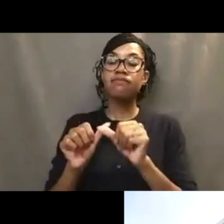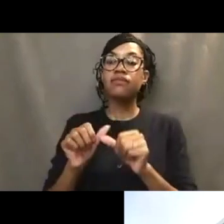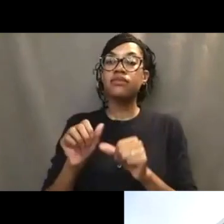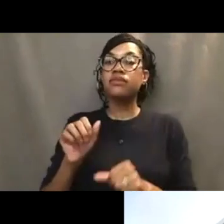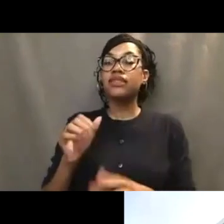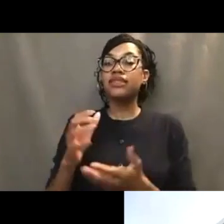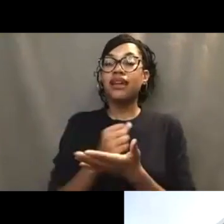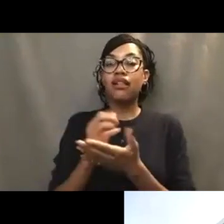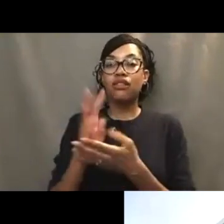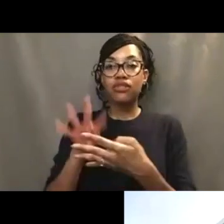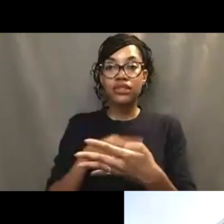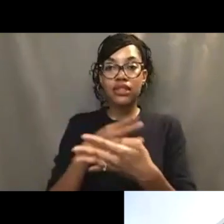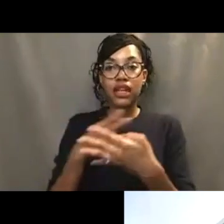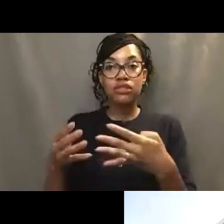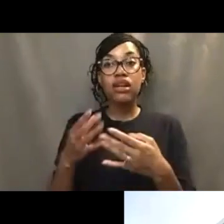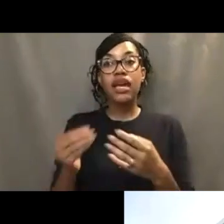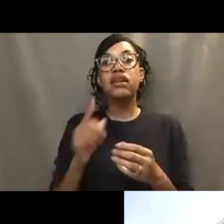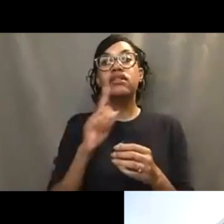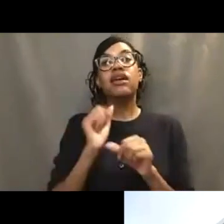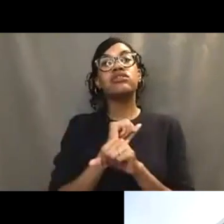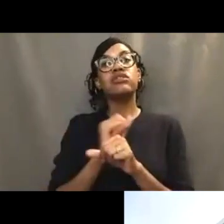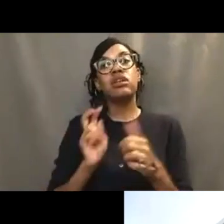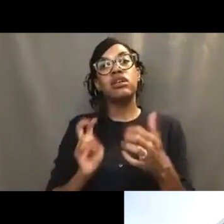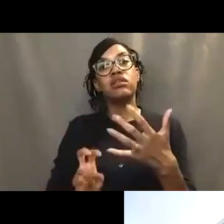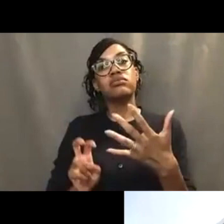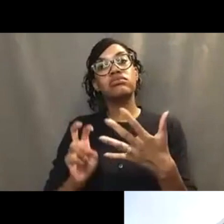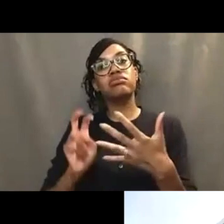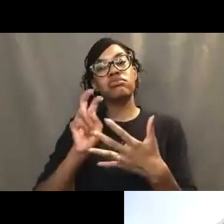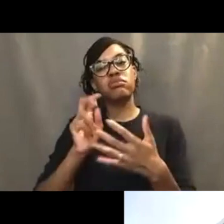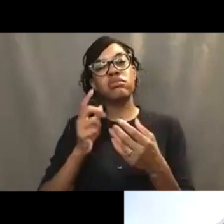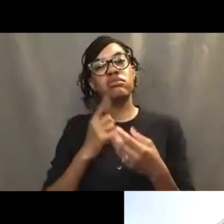move people on those salary schedules. So I don't have specific